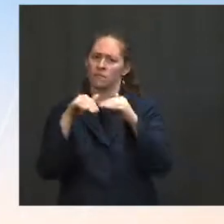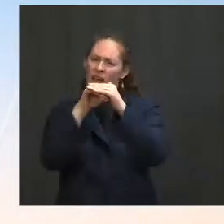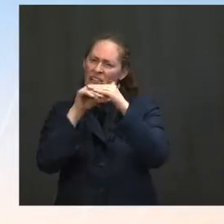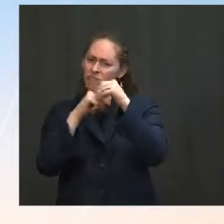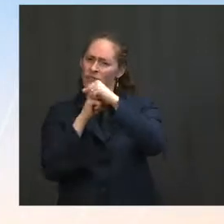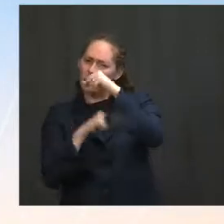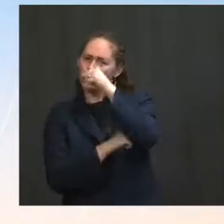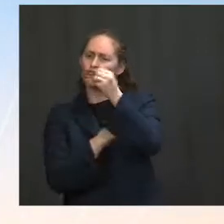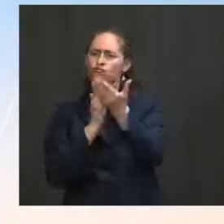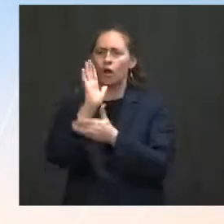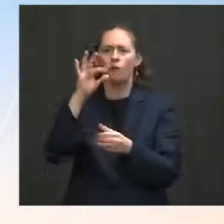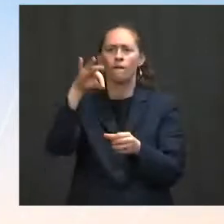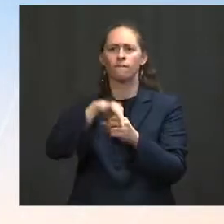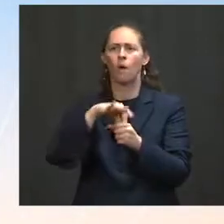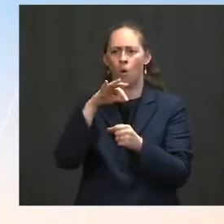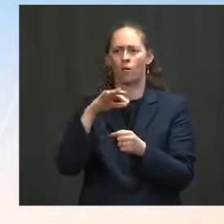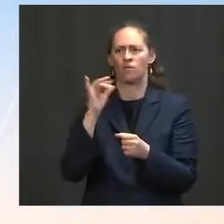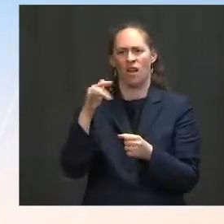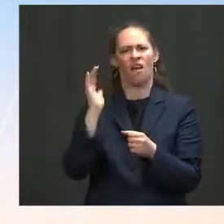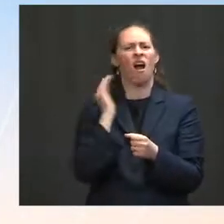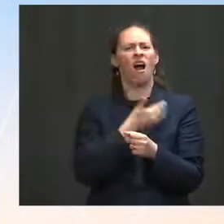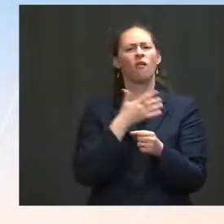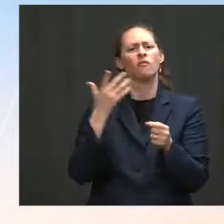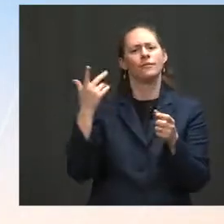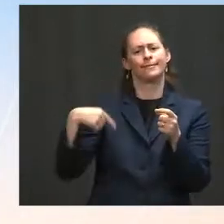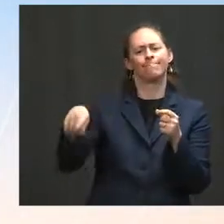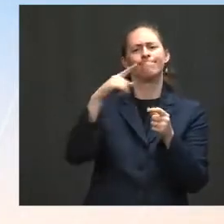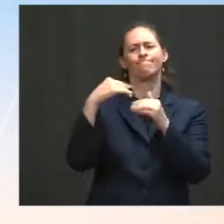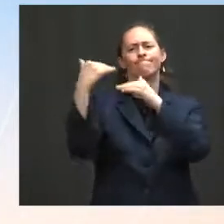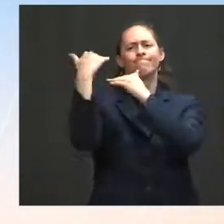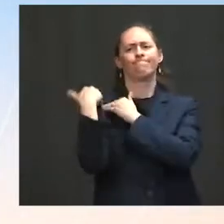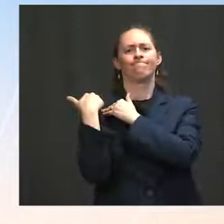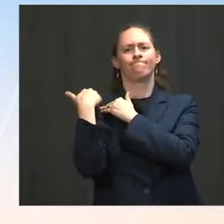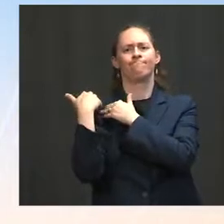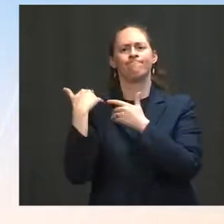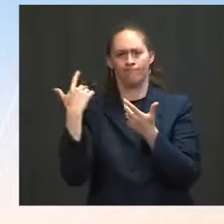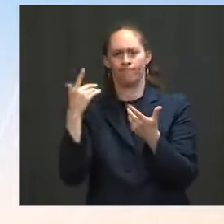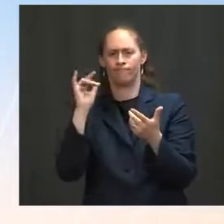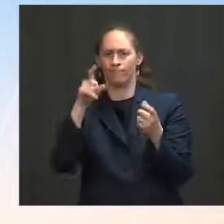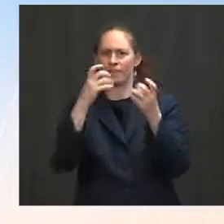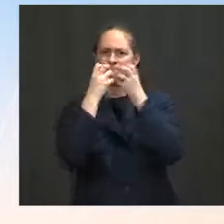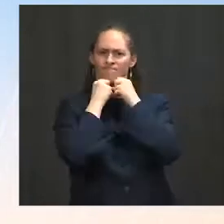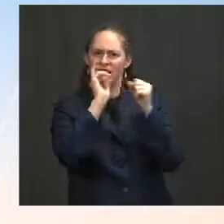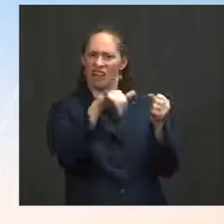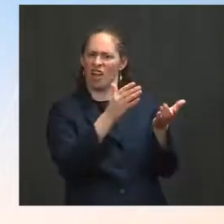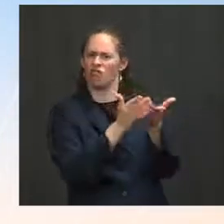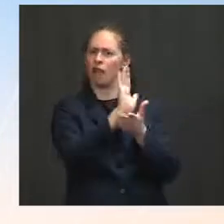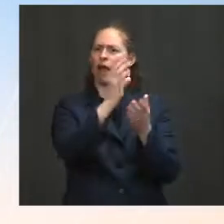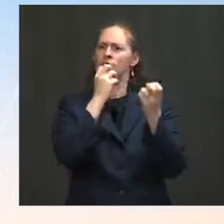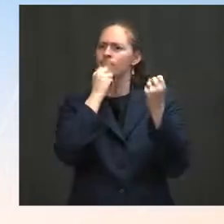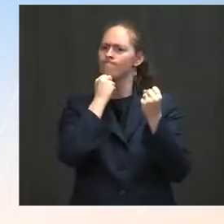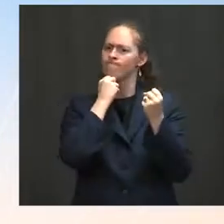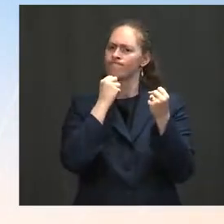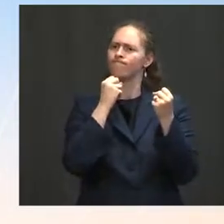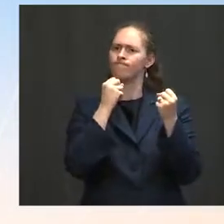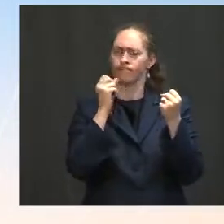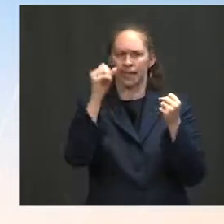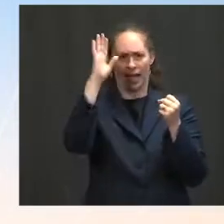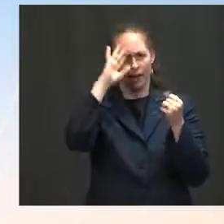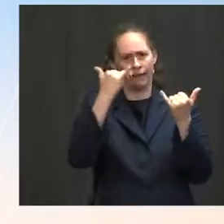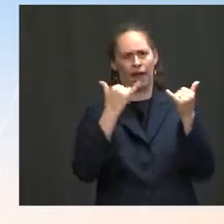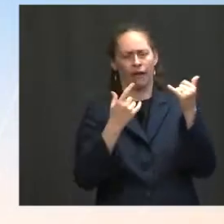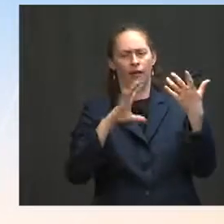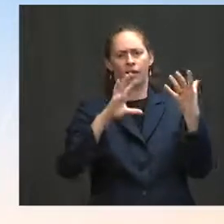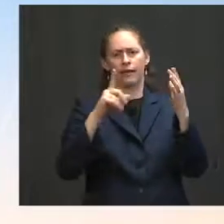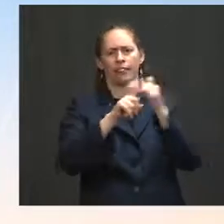defend that, stand up for that. It's not about legislative process, and this issue is bigger than that. And I would say that